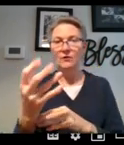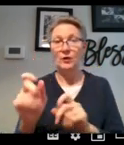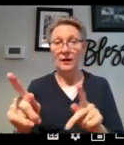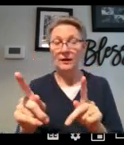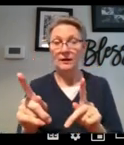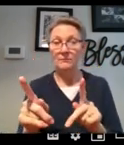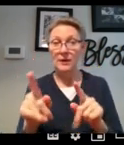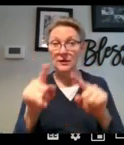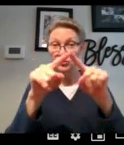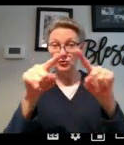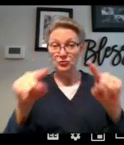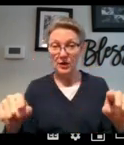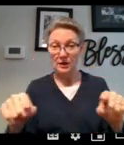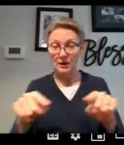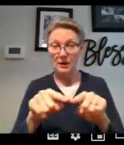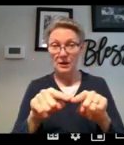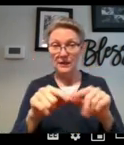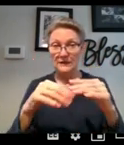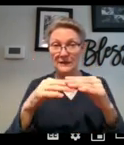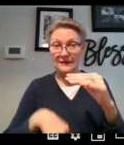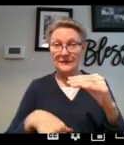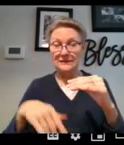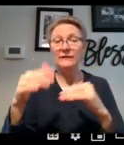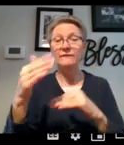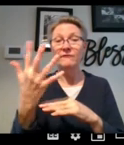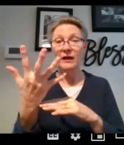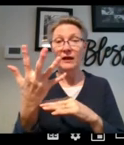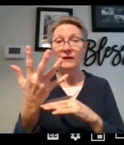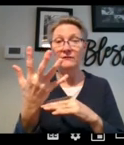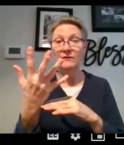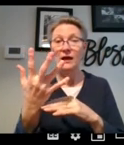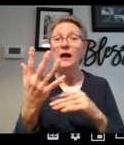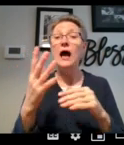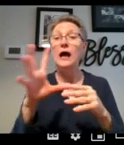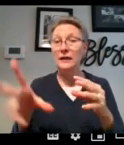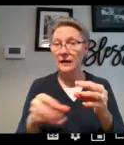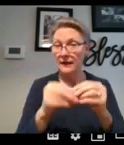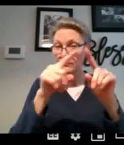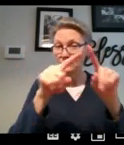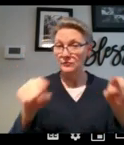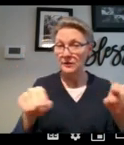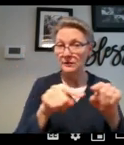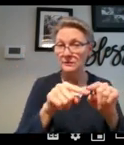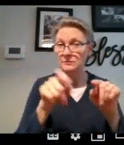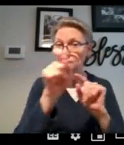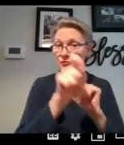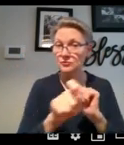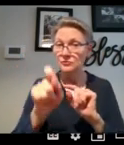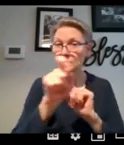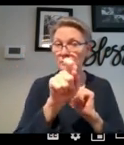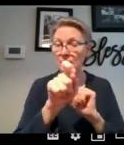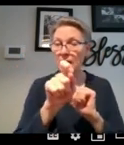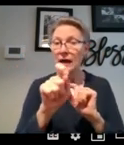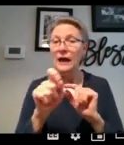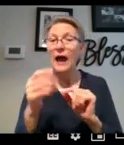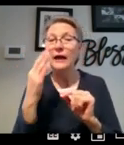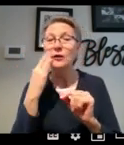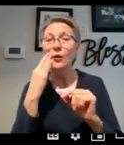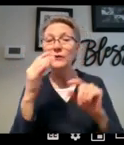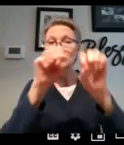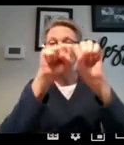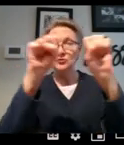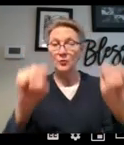Well, my triangle is fewer than 5 sides. Here's another triangle. I know this square